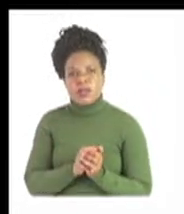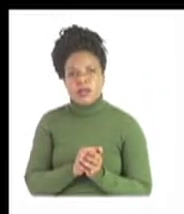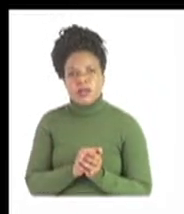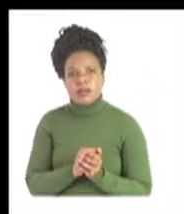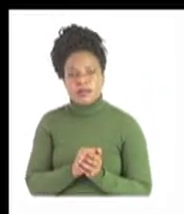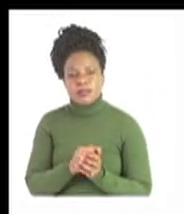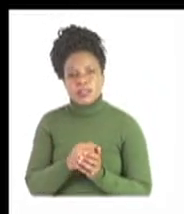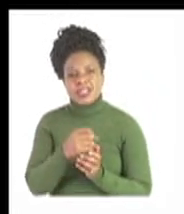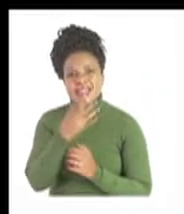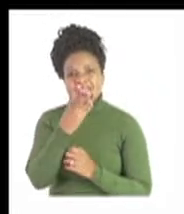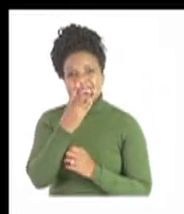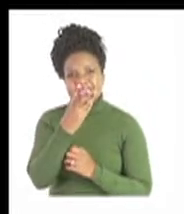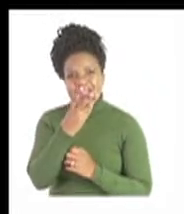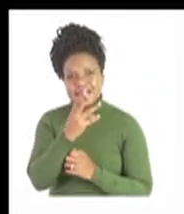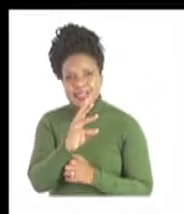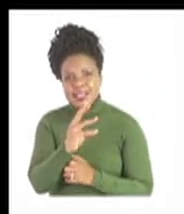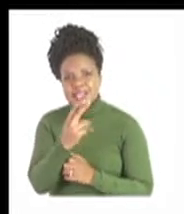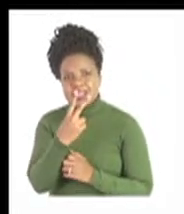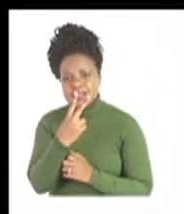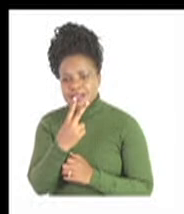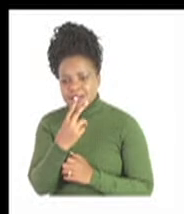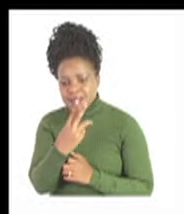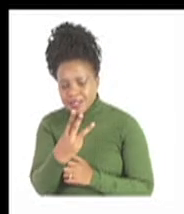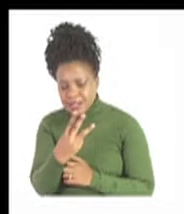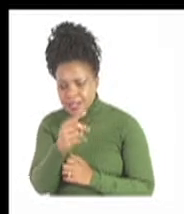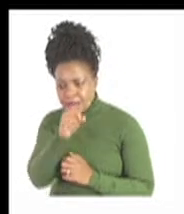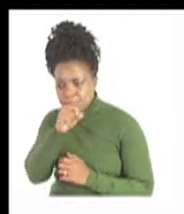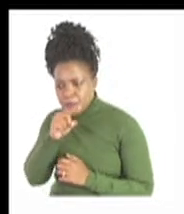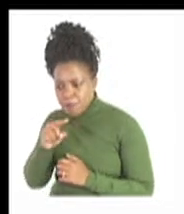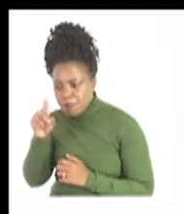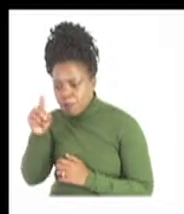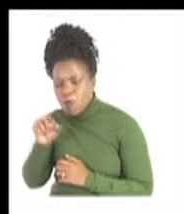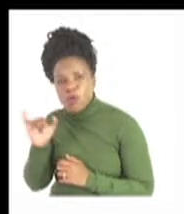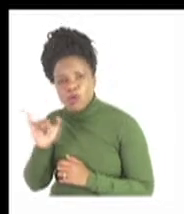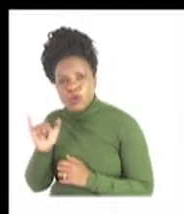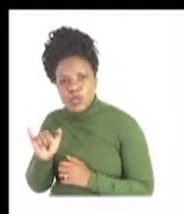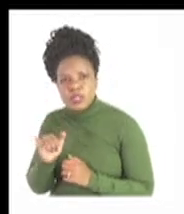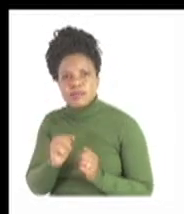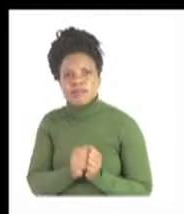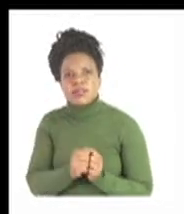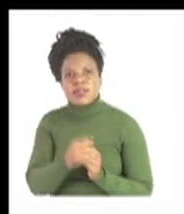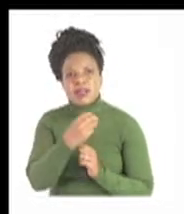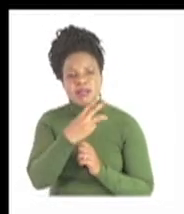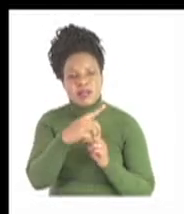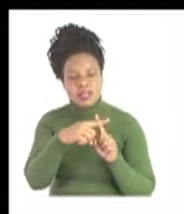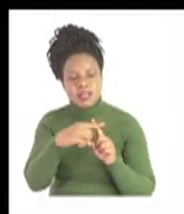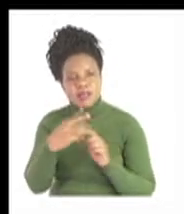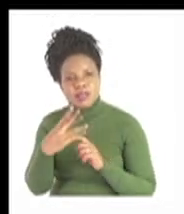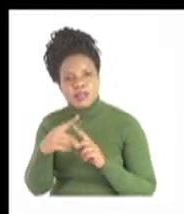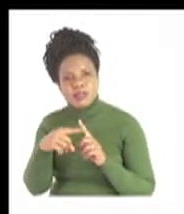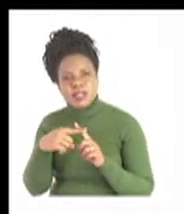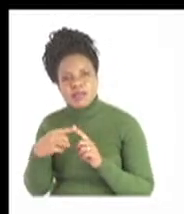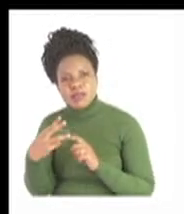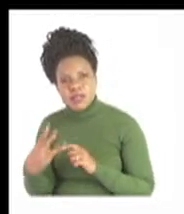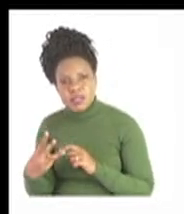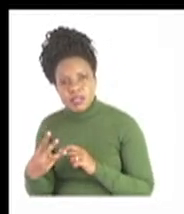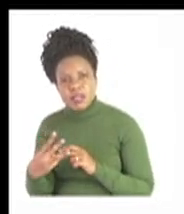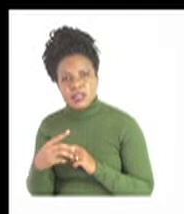The second one, if you have 63, what could be the answer? 3 times 3 times